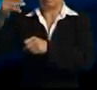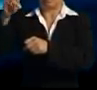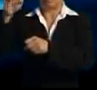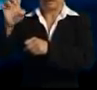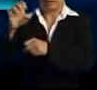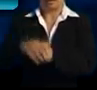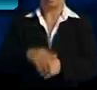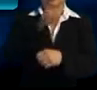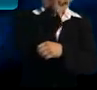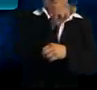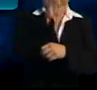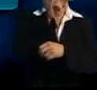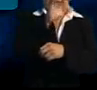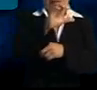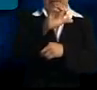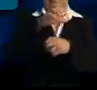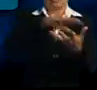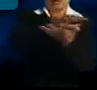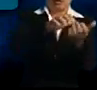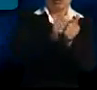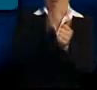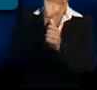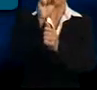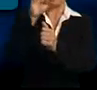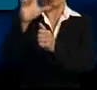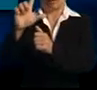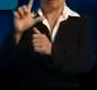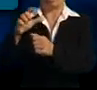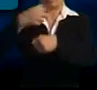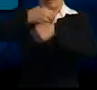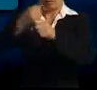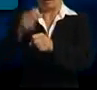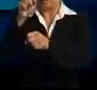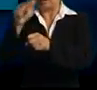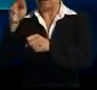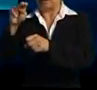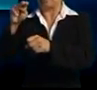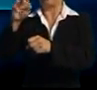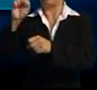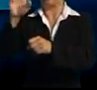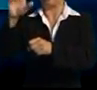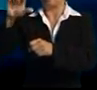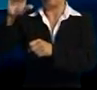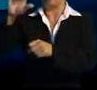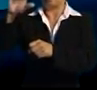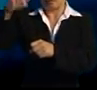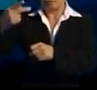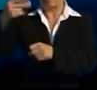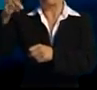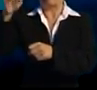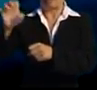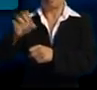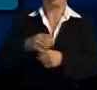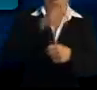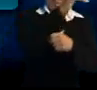Then zinc reacts with sulfur upon heating to form zinc sulfide, while iron